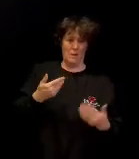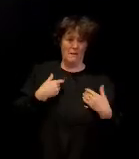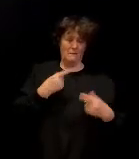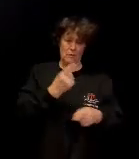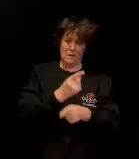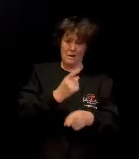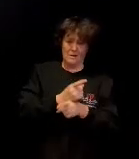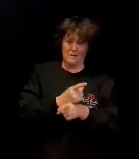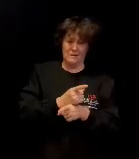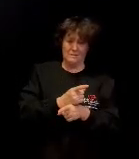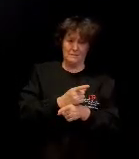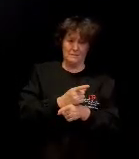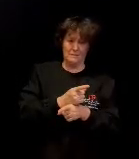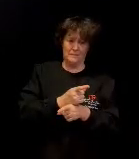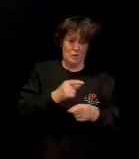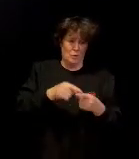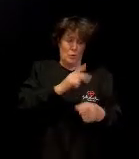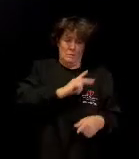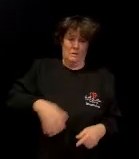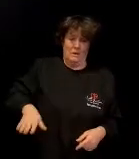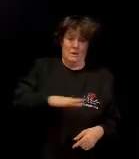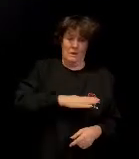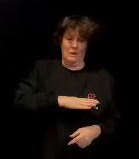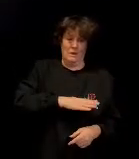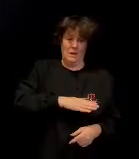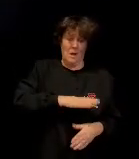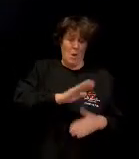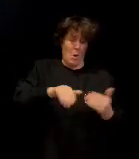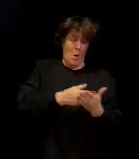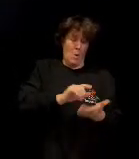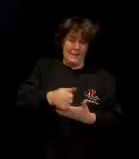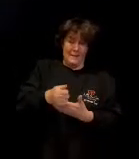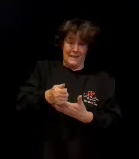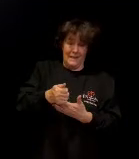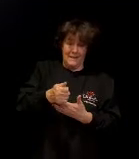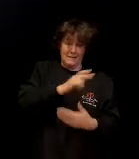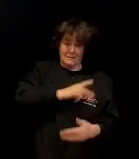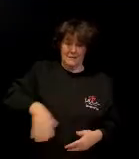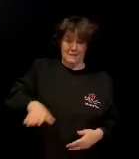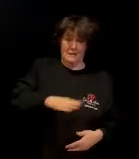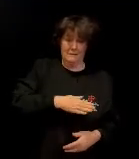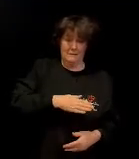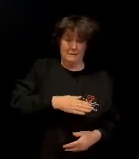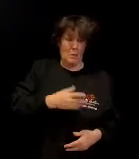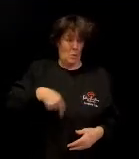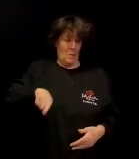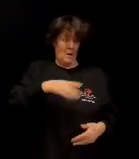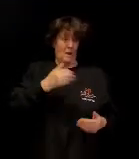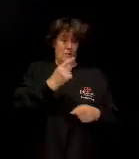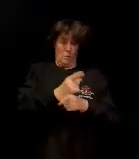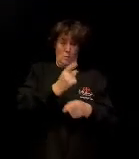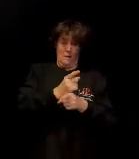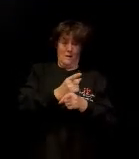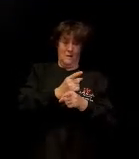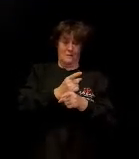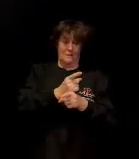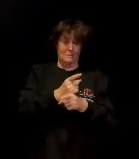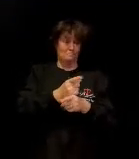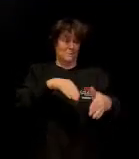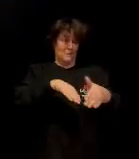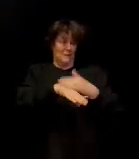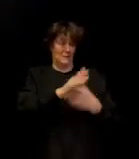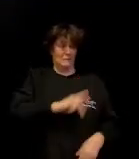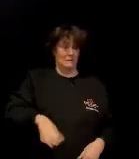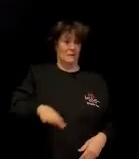that, but we have a right to the kingdom and all the keys of the kingdom. We have that right to go to it. Amen. It's just like